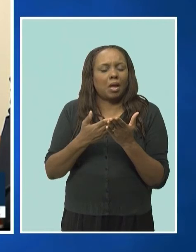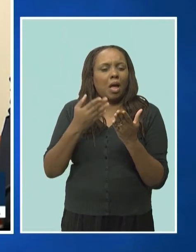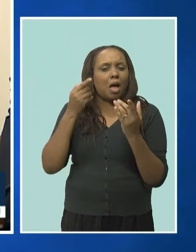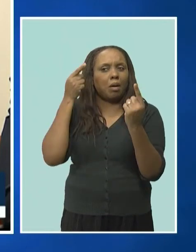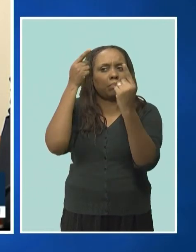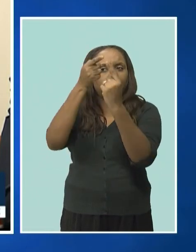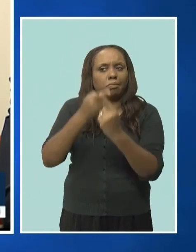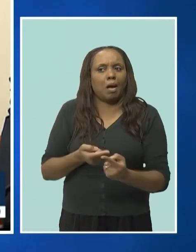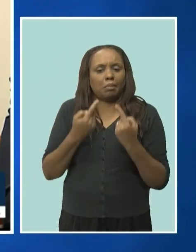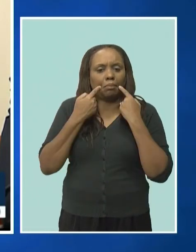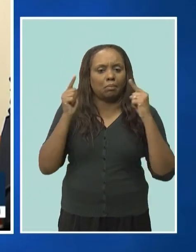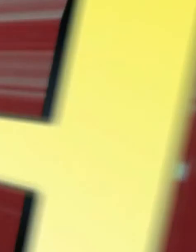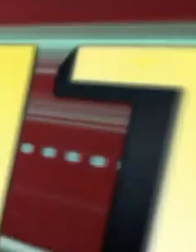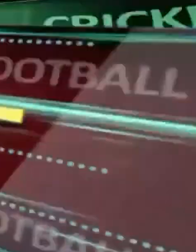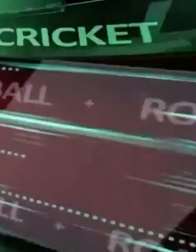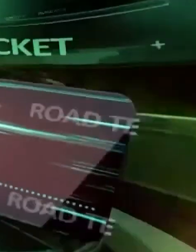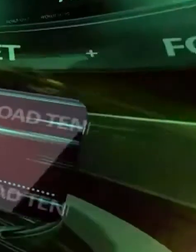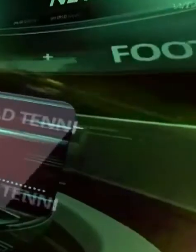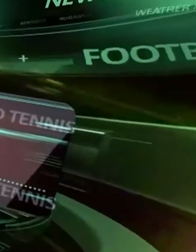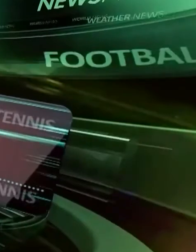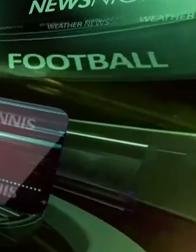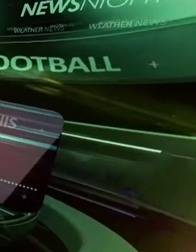achievement between two countries.